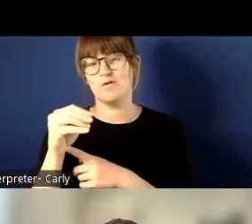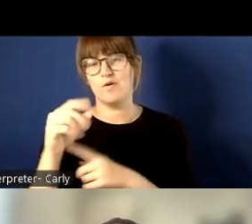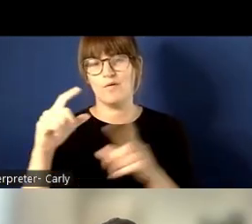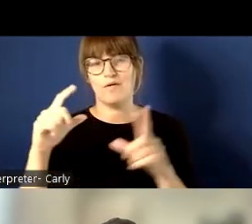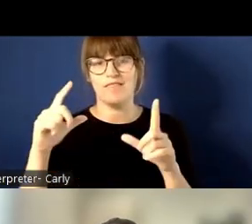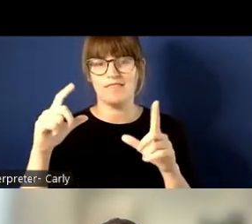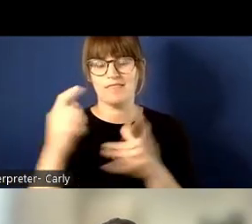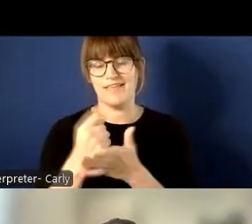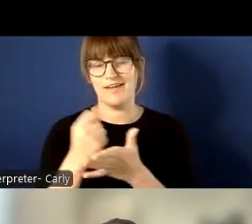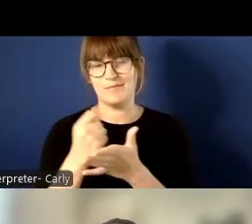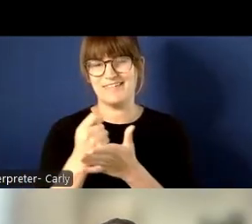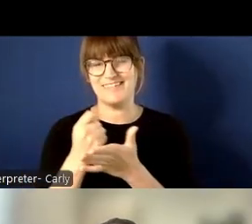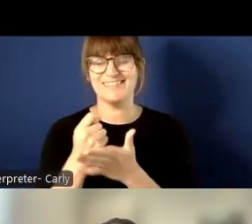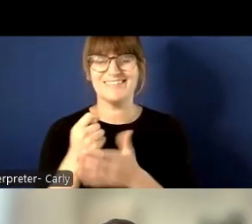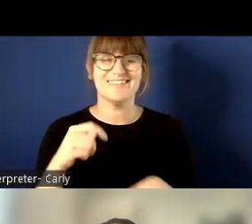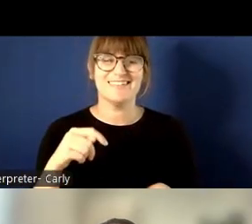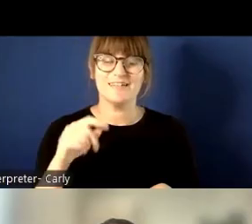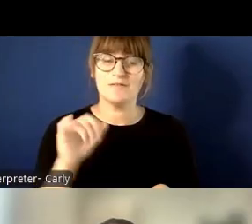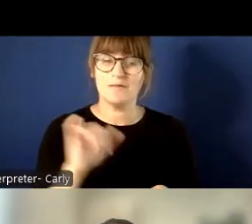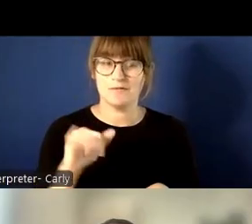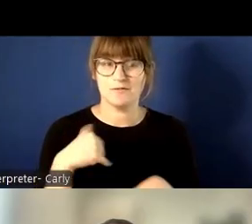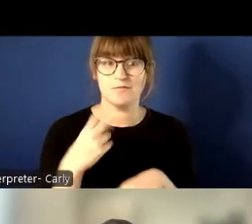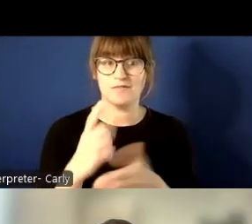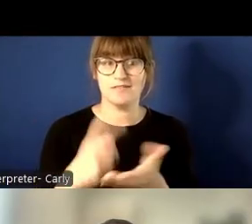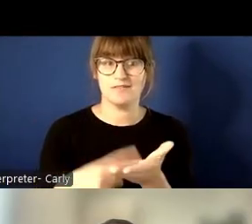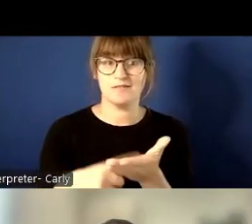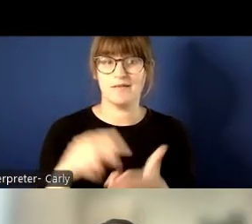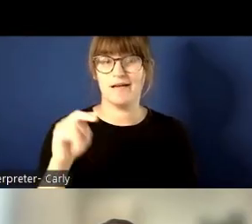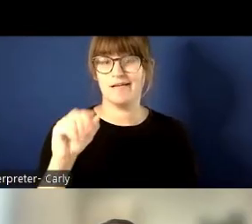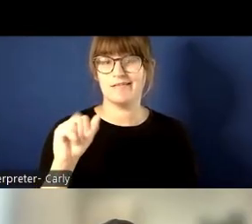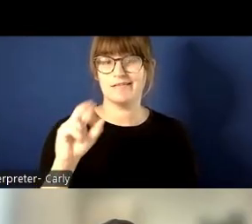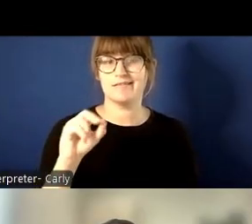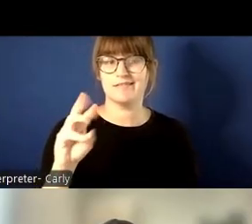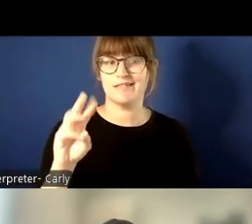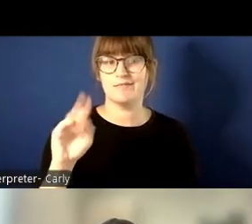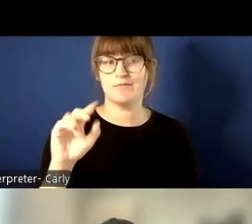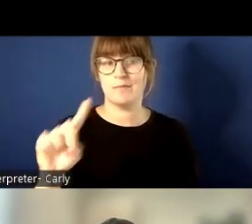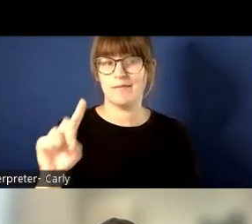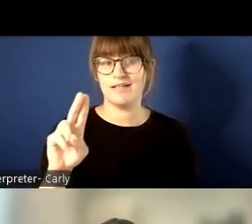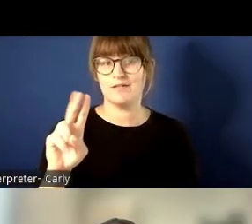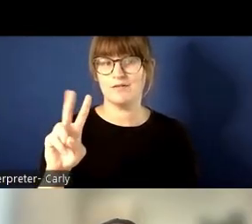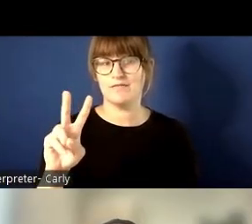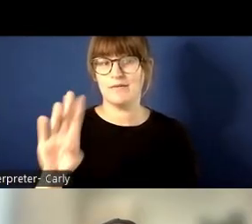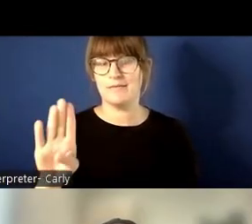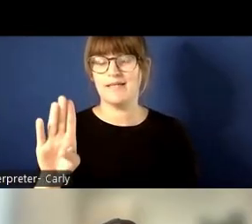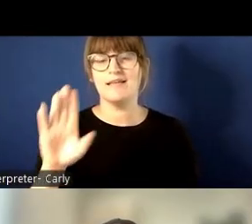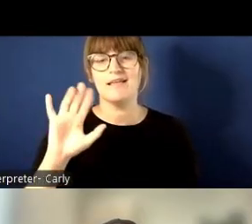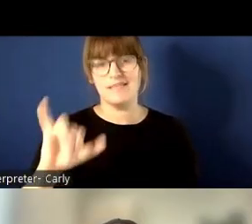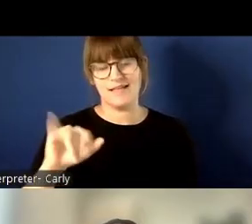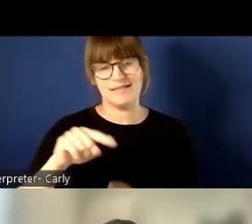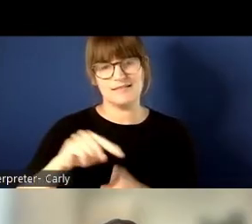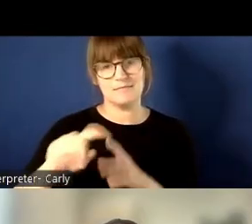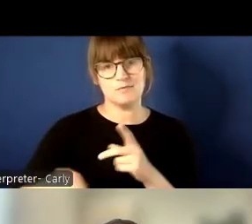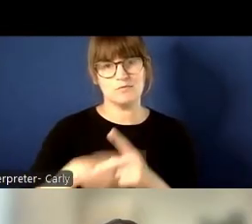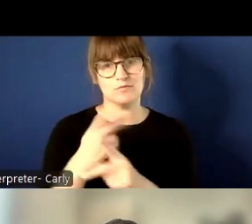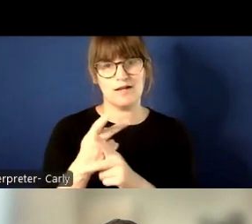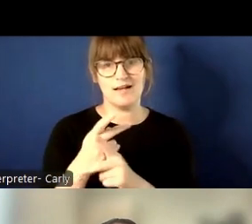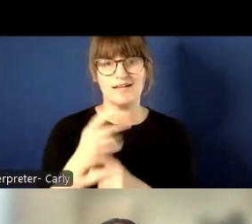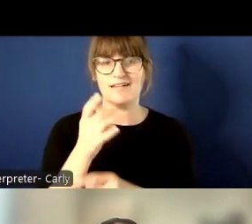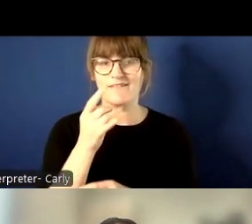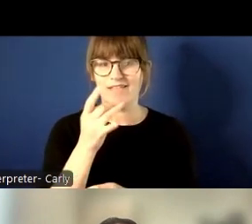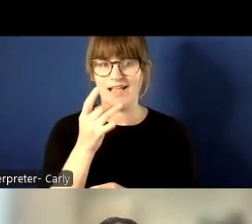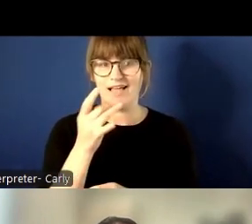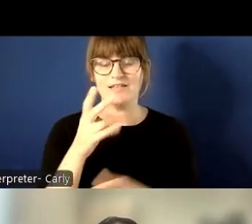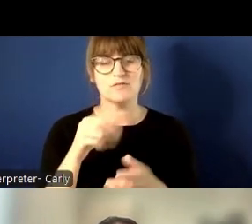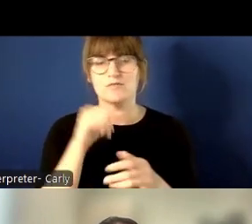that when we do this treatment, it's called narrowband UVB. That means it's specifically 310 nanometers, so it doesn't carry the same skin cancer risk as when you're